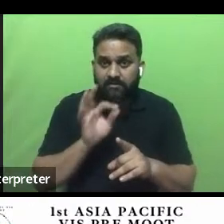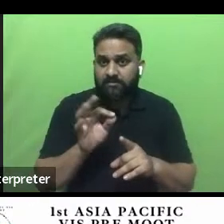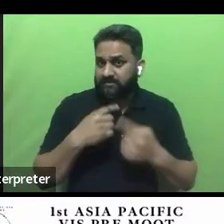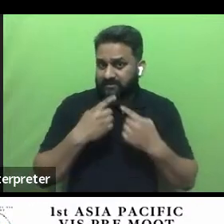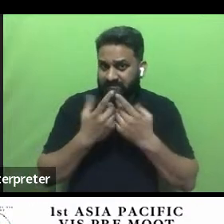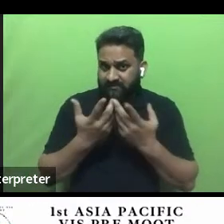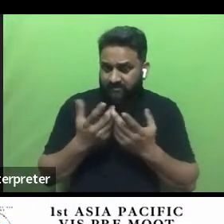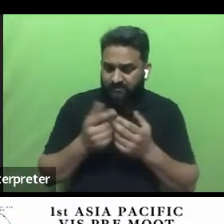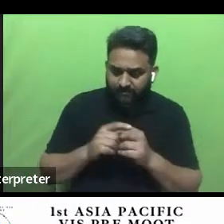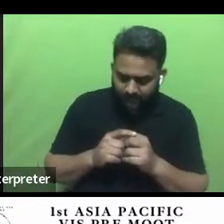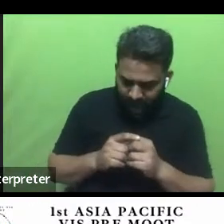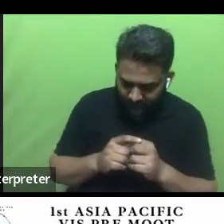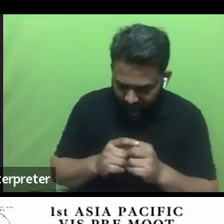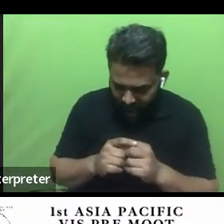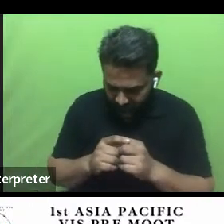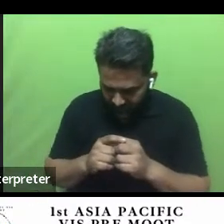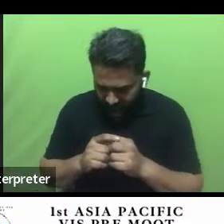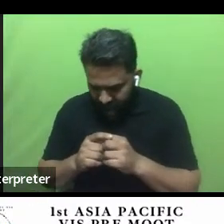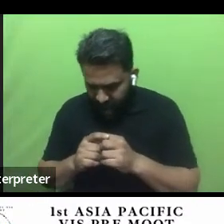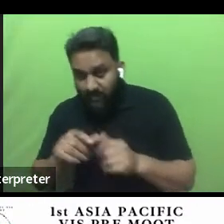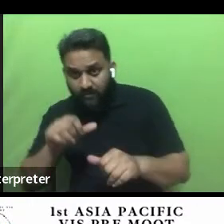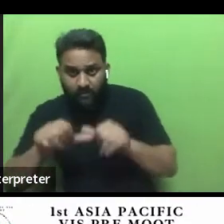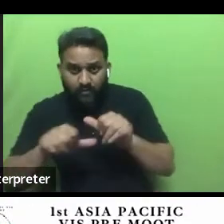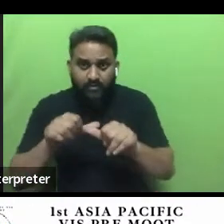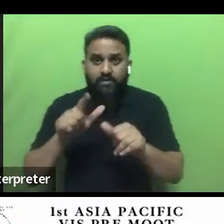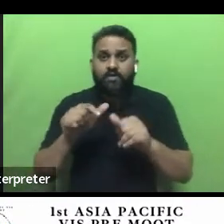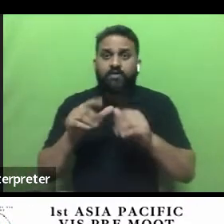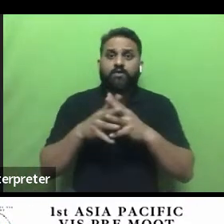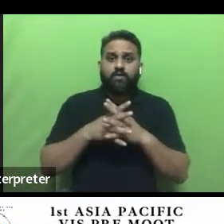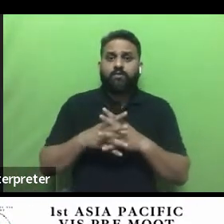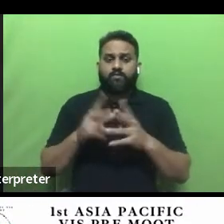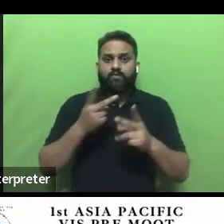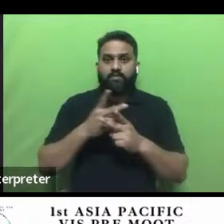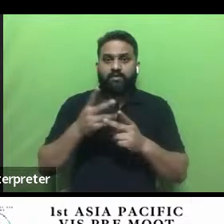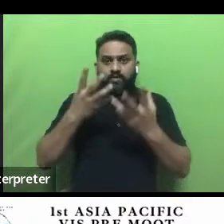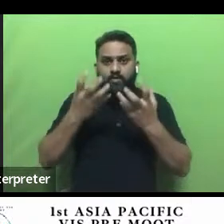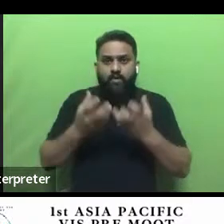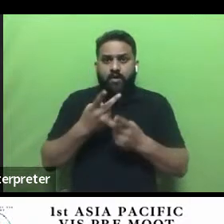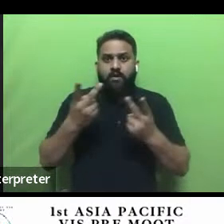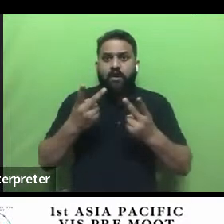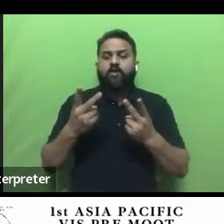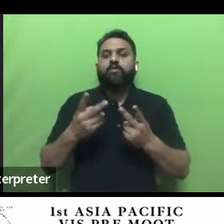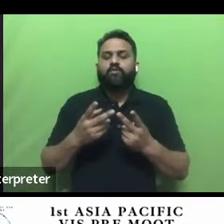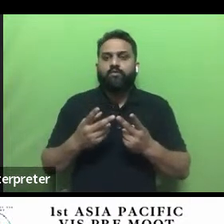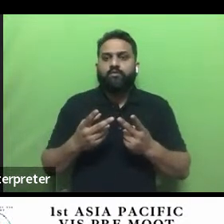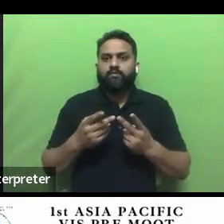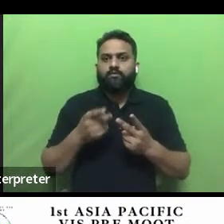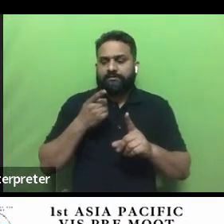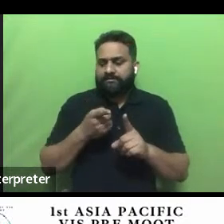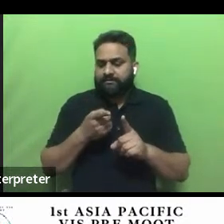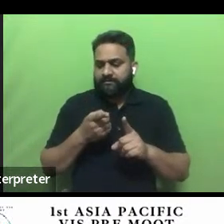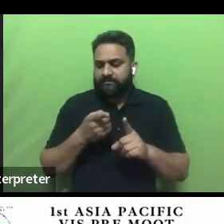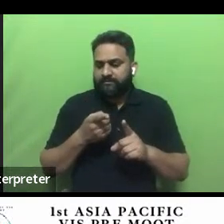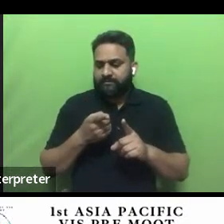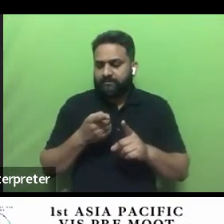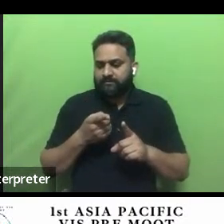is binding procedural rule in the ICC that would require tribunals to